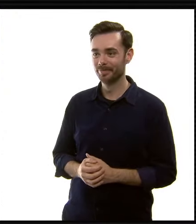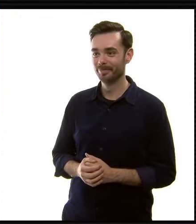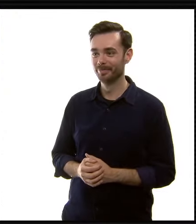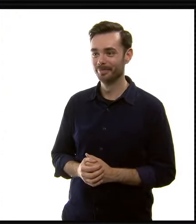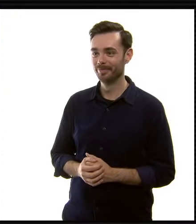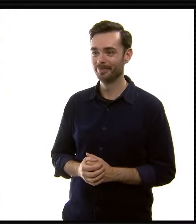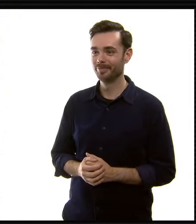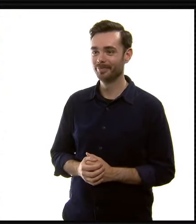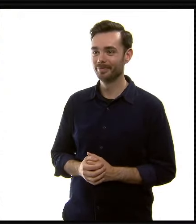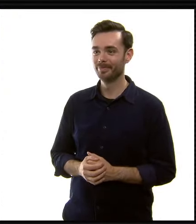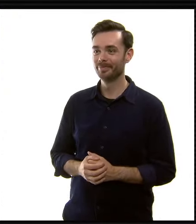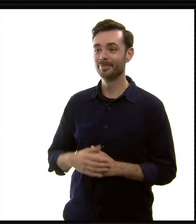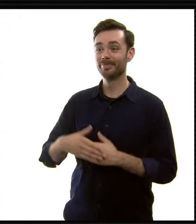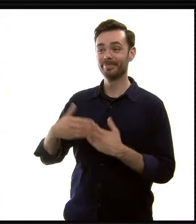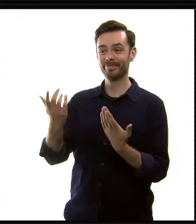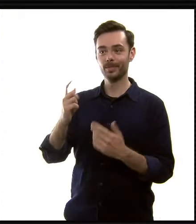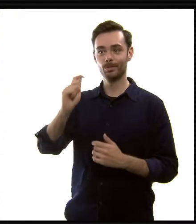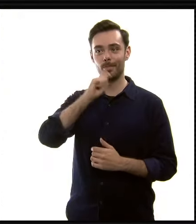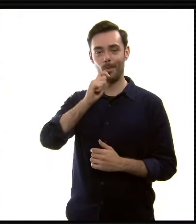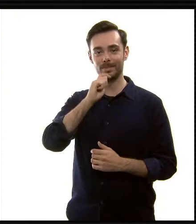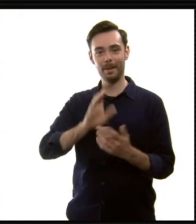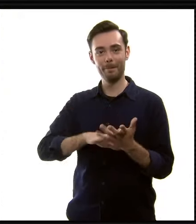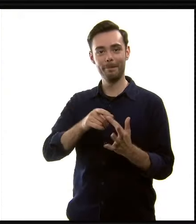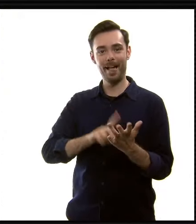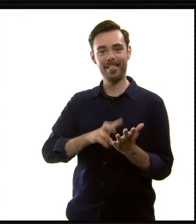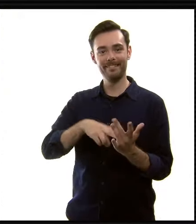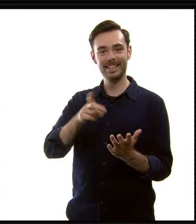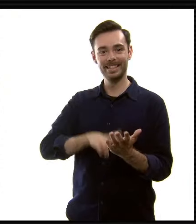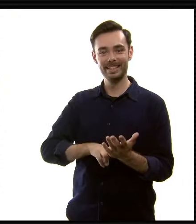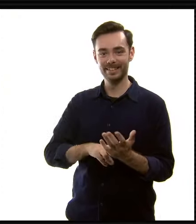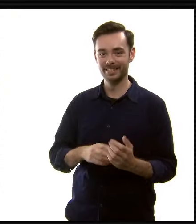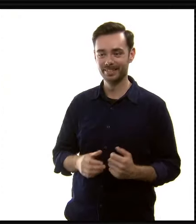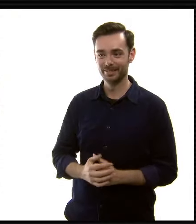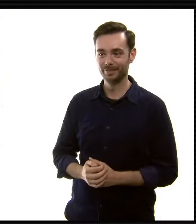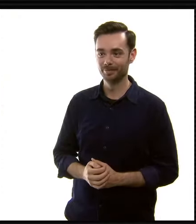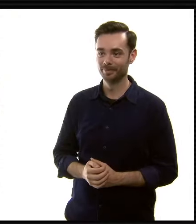it's Melvin. Hey, Melvin.